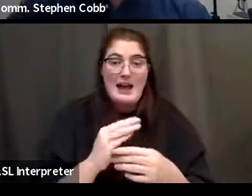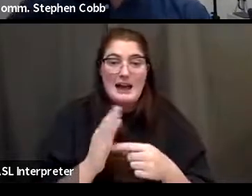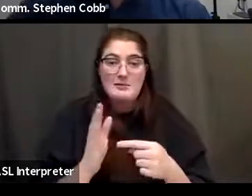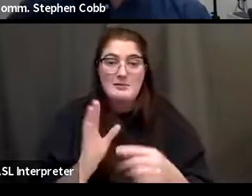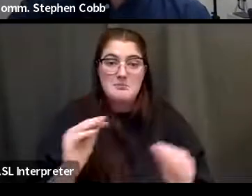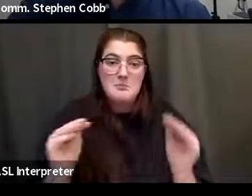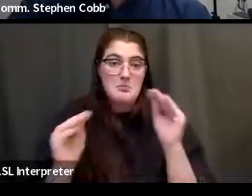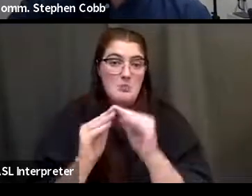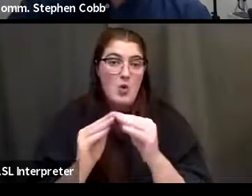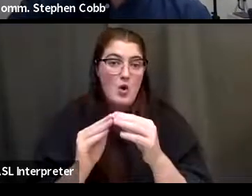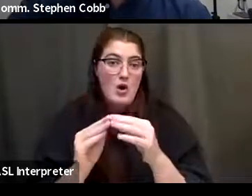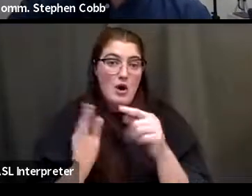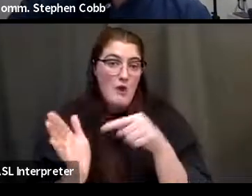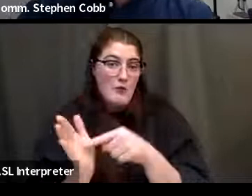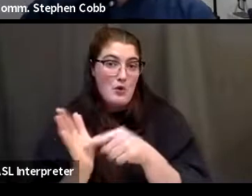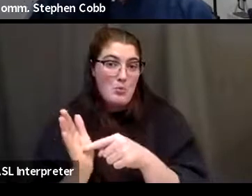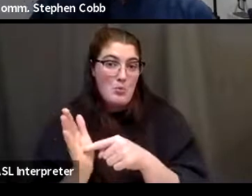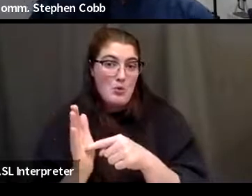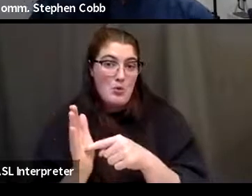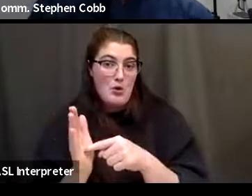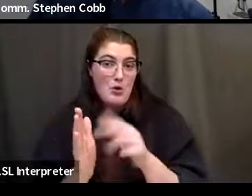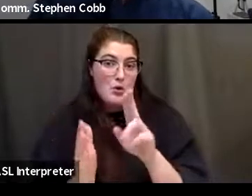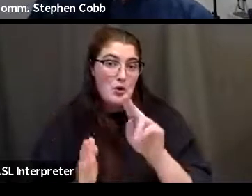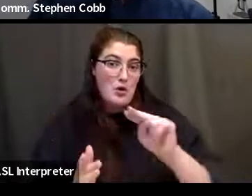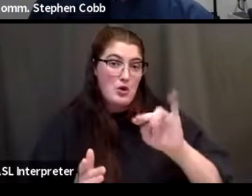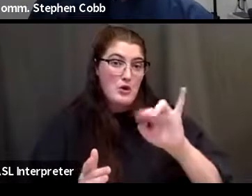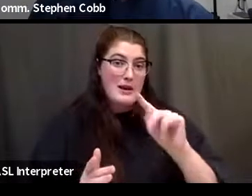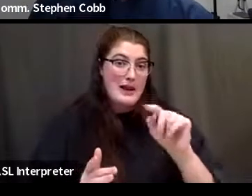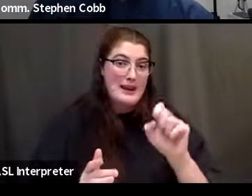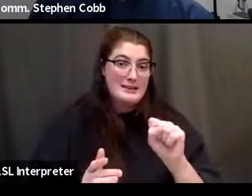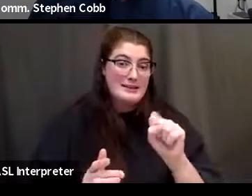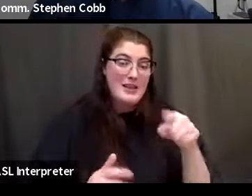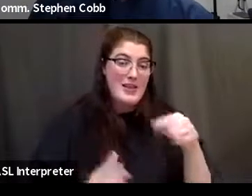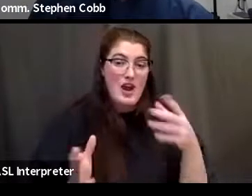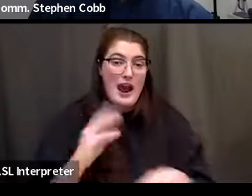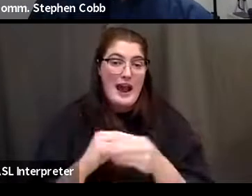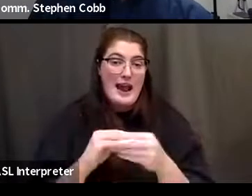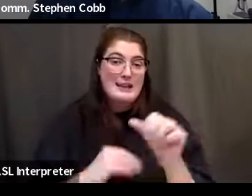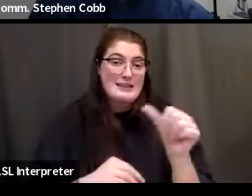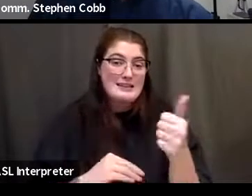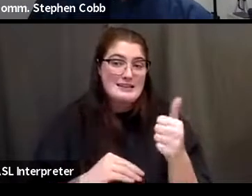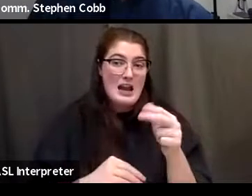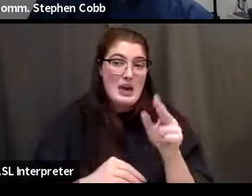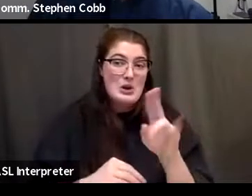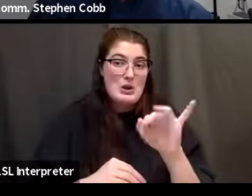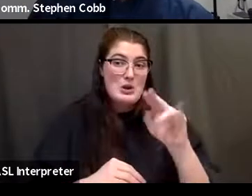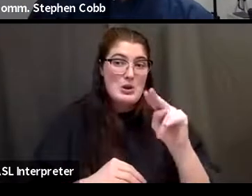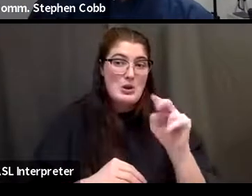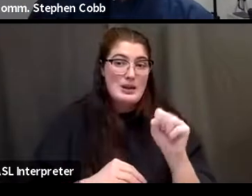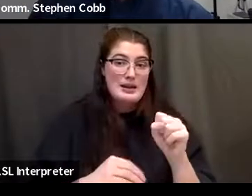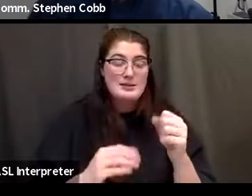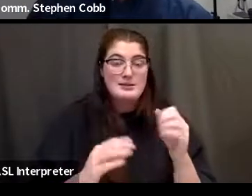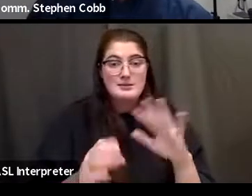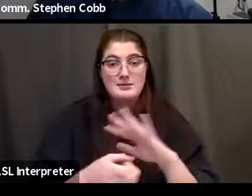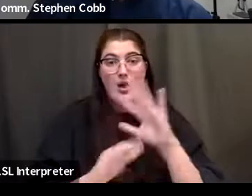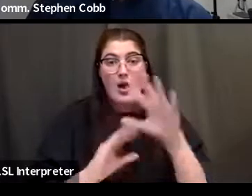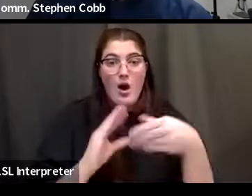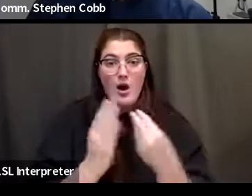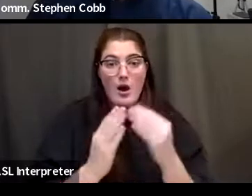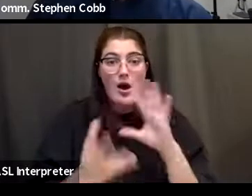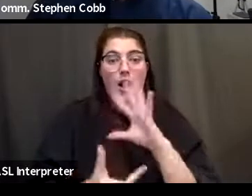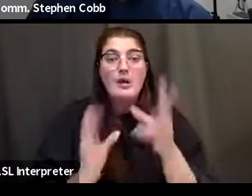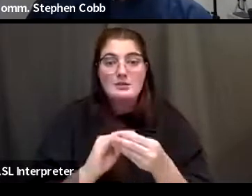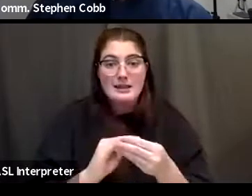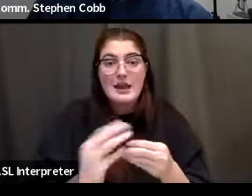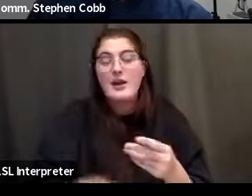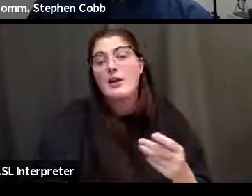units. They're adding 10 units overall. Right now, their proffer is to do 2 additional